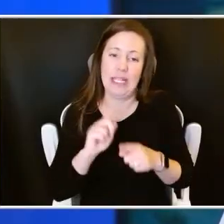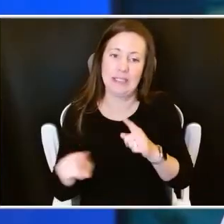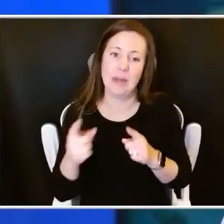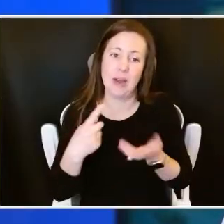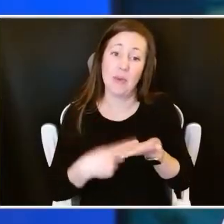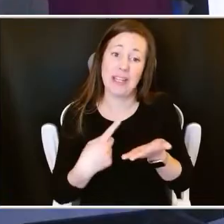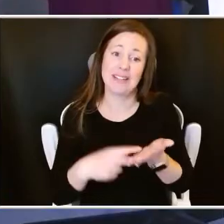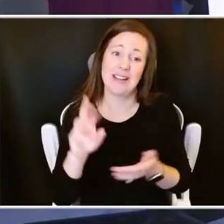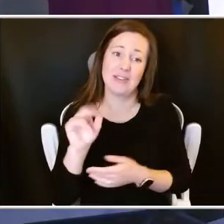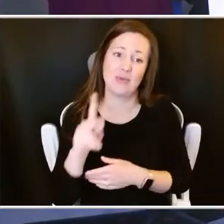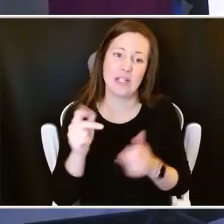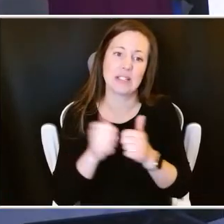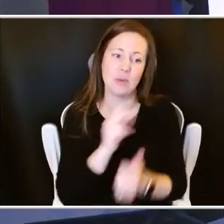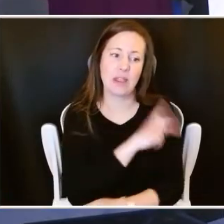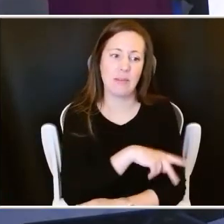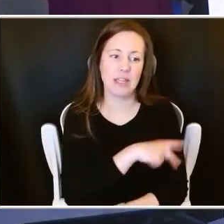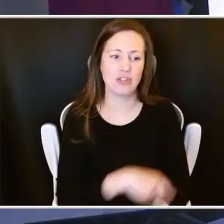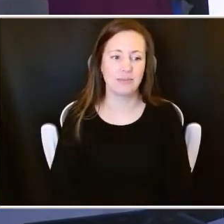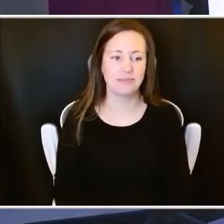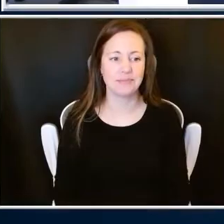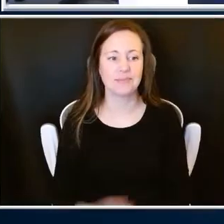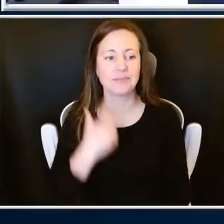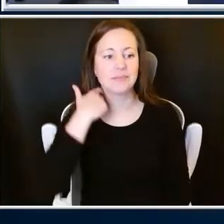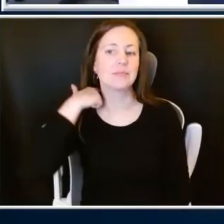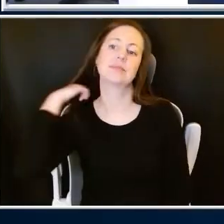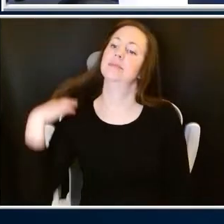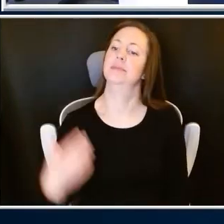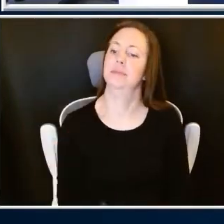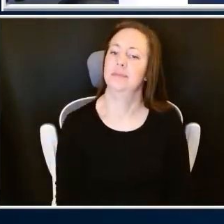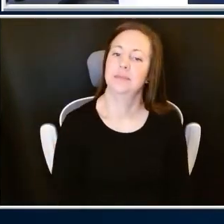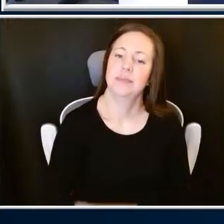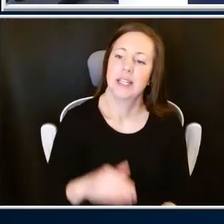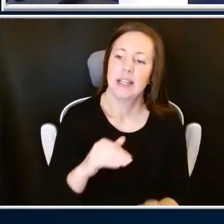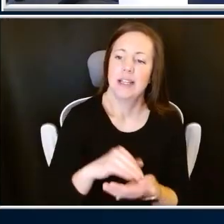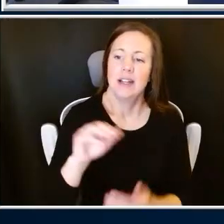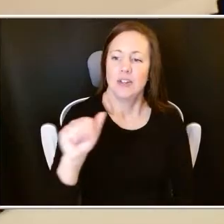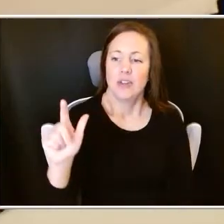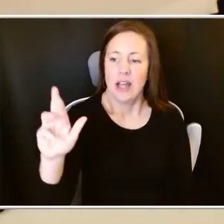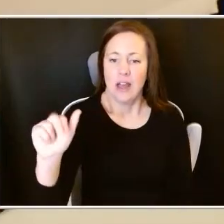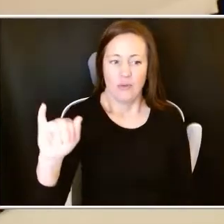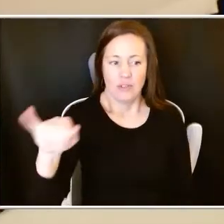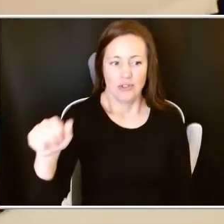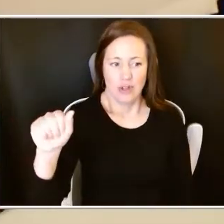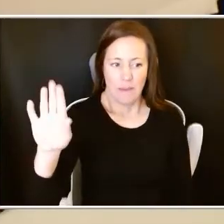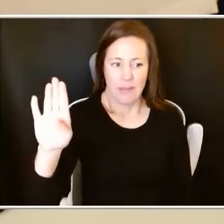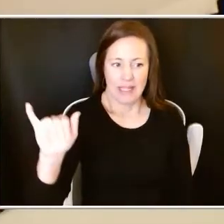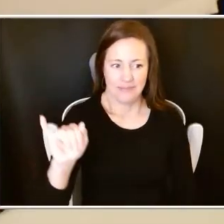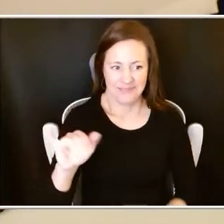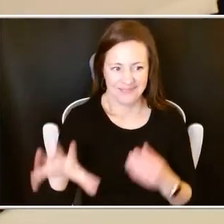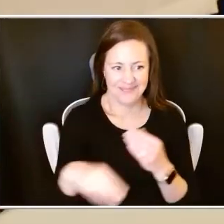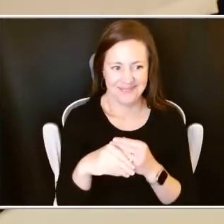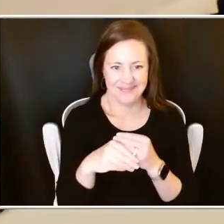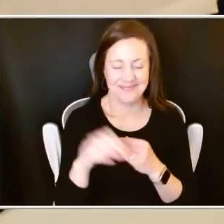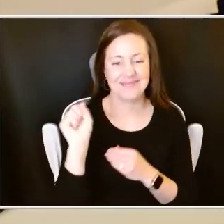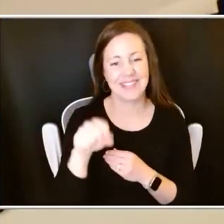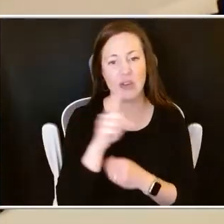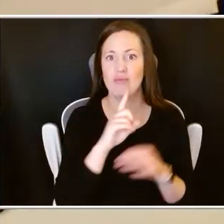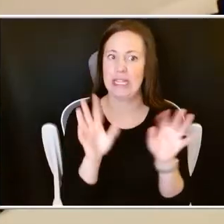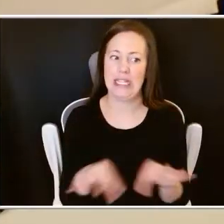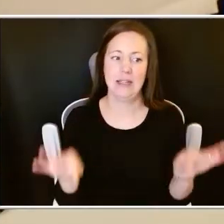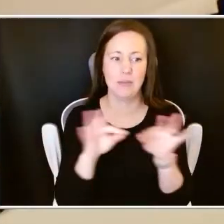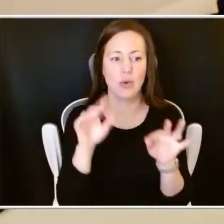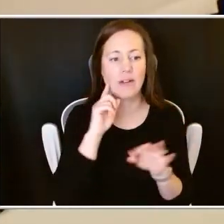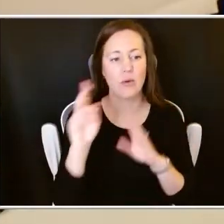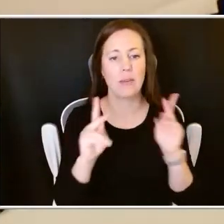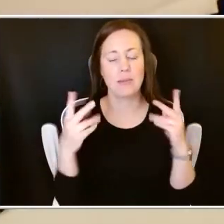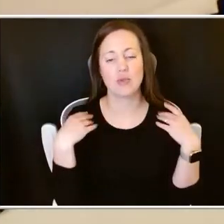patient. Dr. Al-Rajabi, you wanted to add to that? Yeah, I think it's very important for patients to heal after their